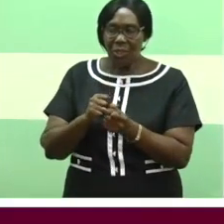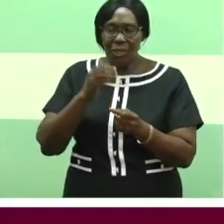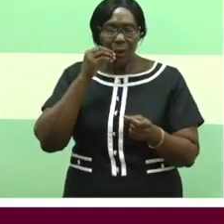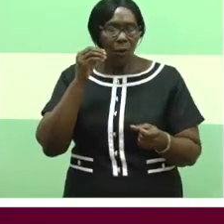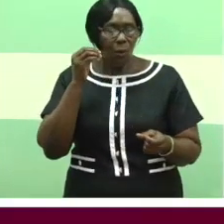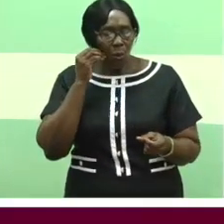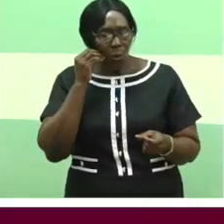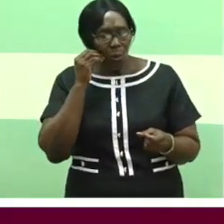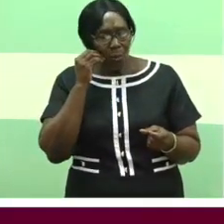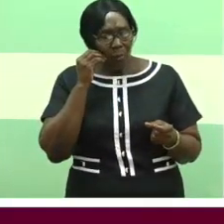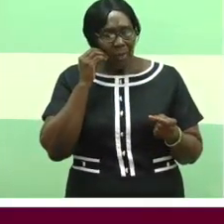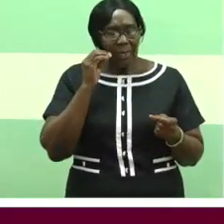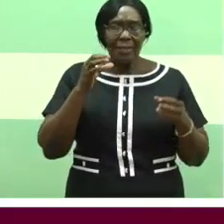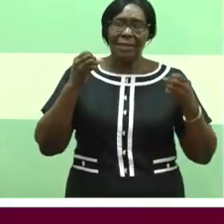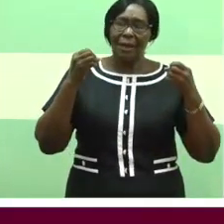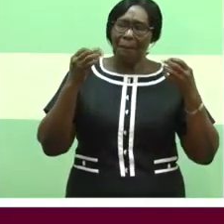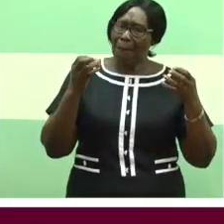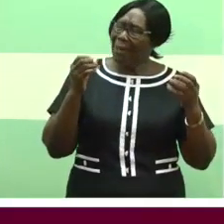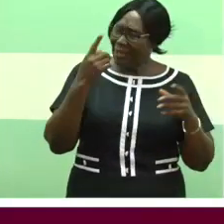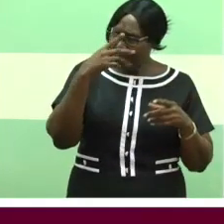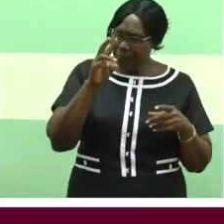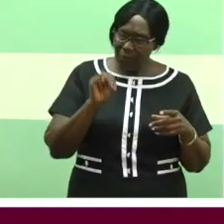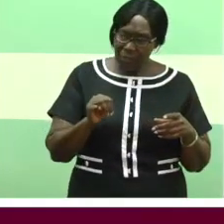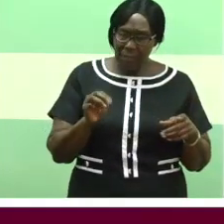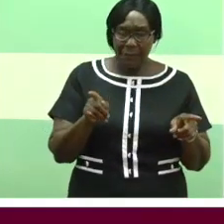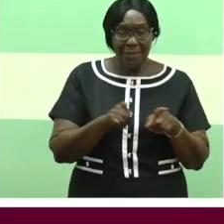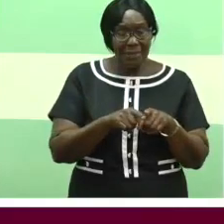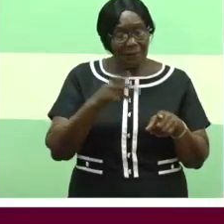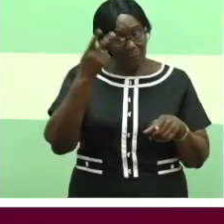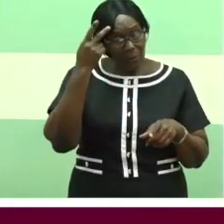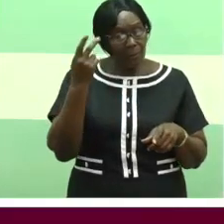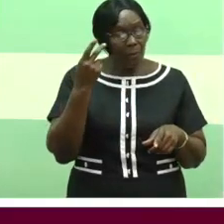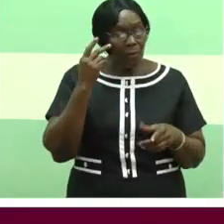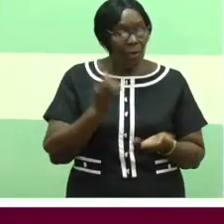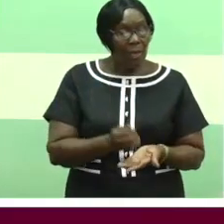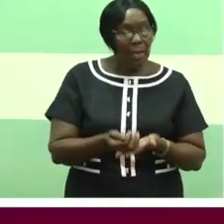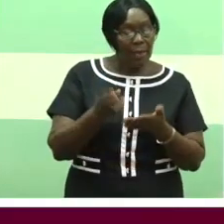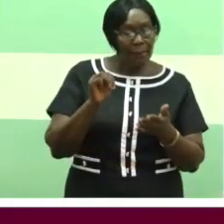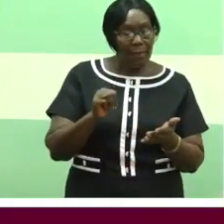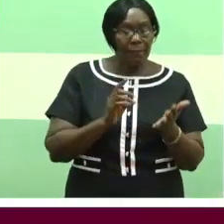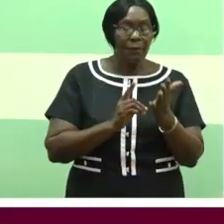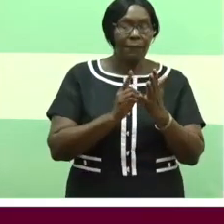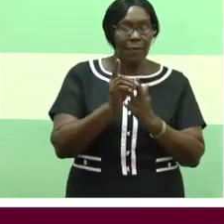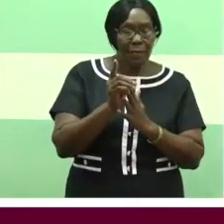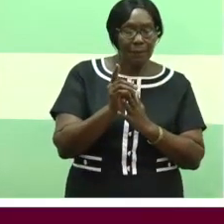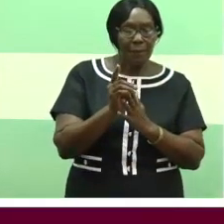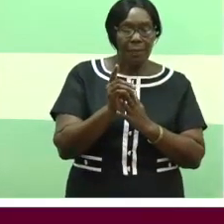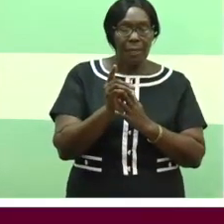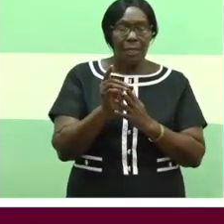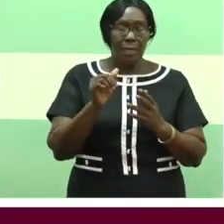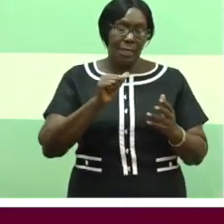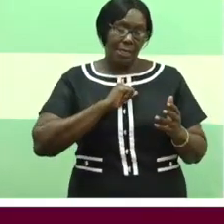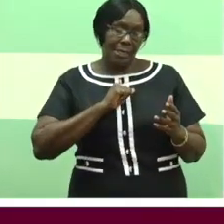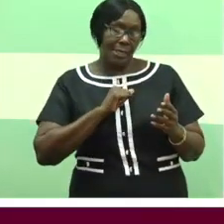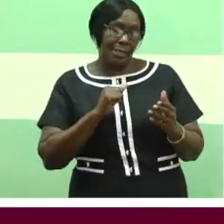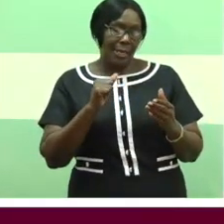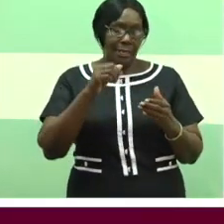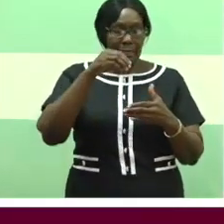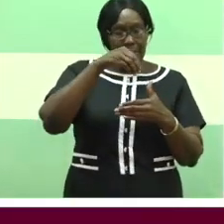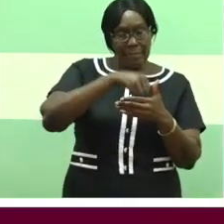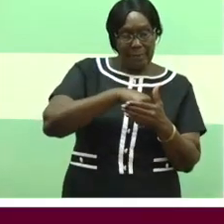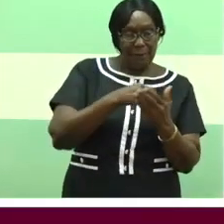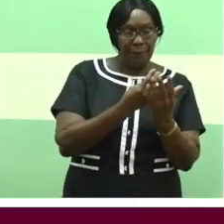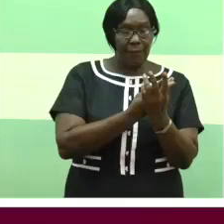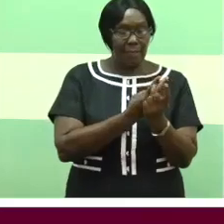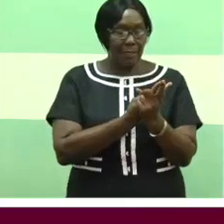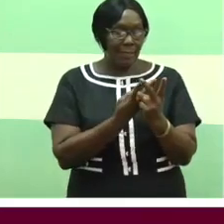in the home. So it's a lot for them as it is for you. So you can help them to develop that self-esteem and do what they need to do